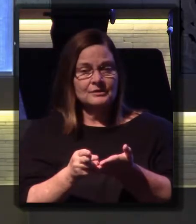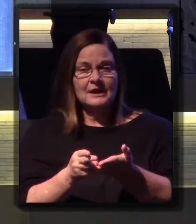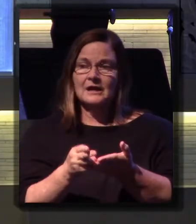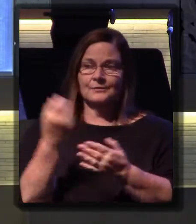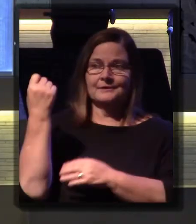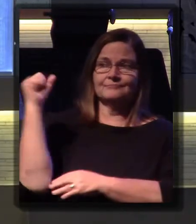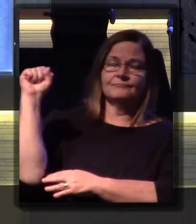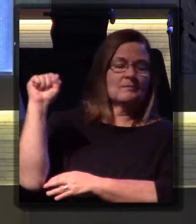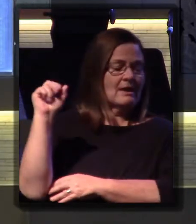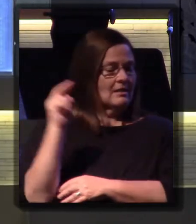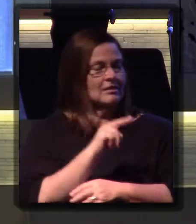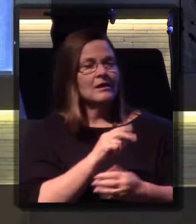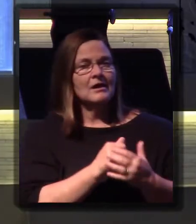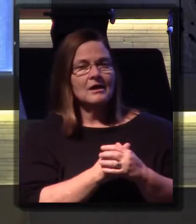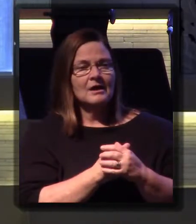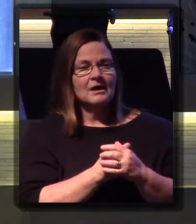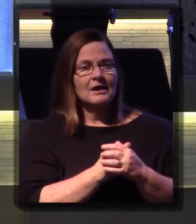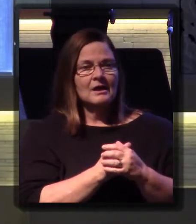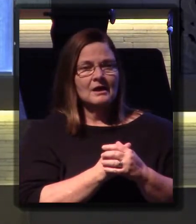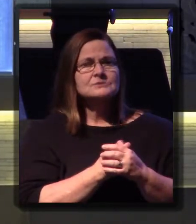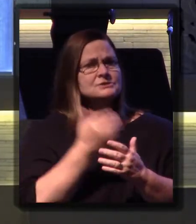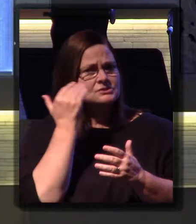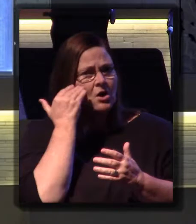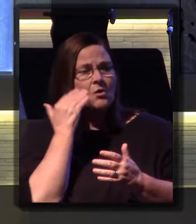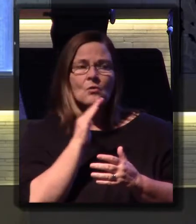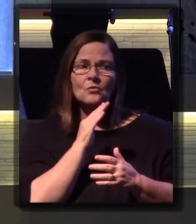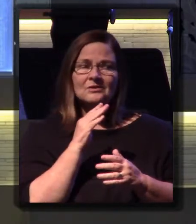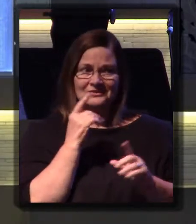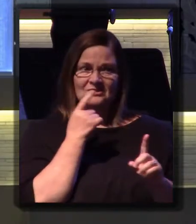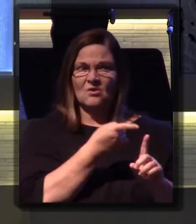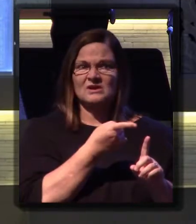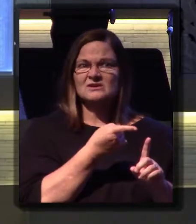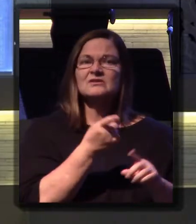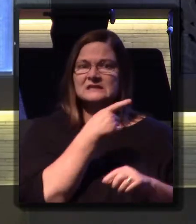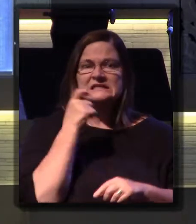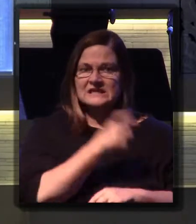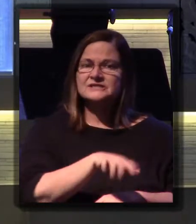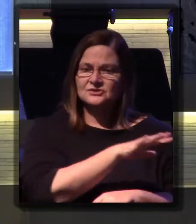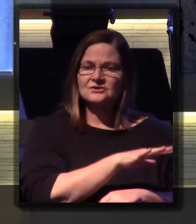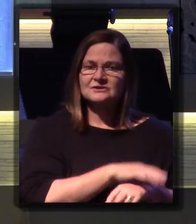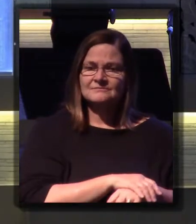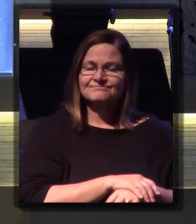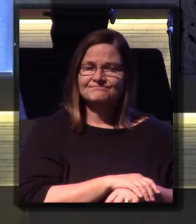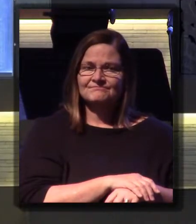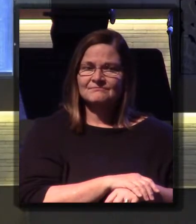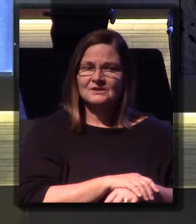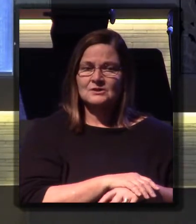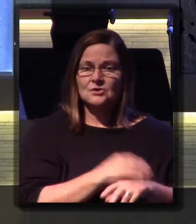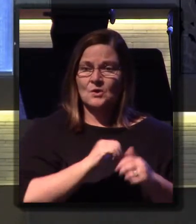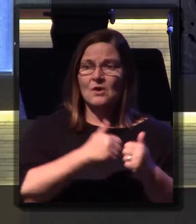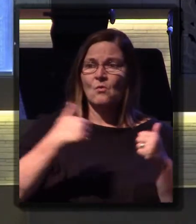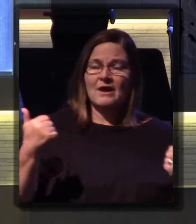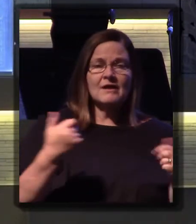worse, when we know God's truth and then we turn around and go the other way in rebellion against God's truth,